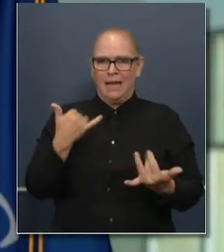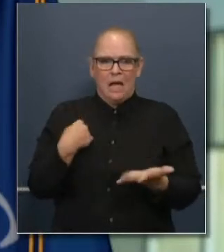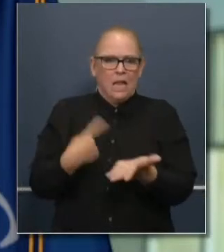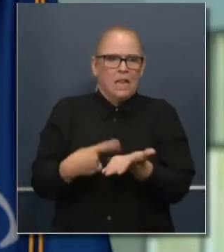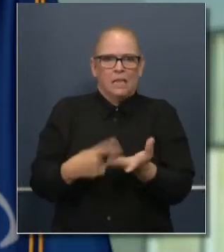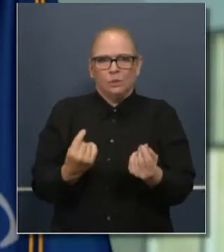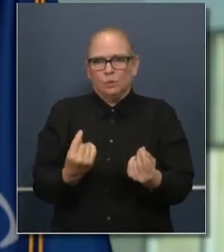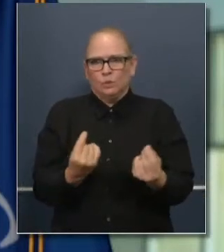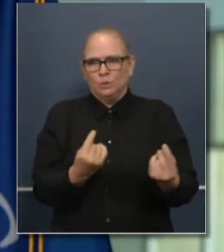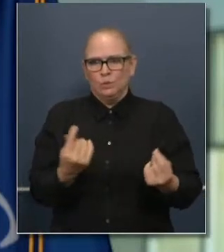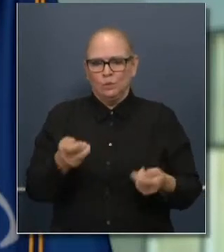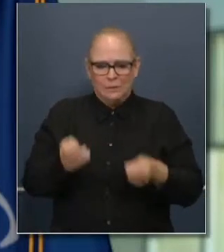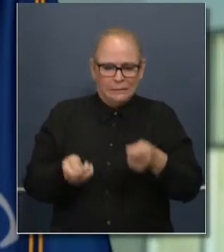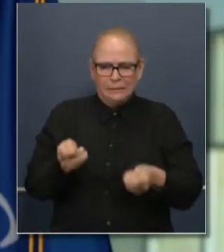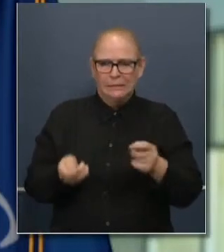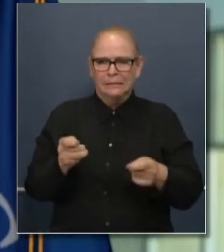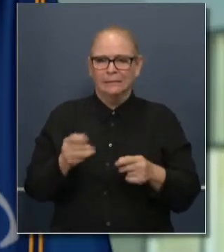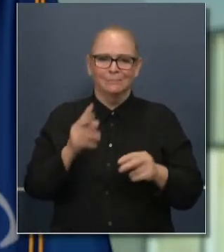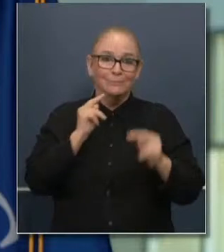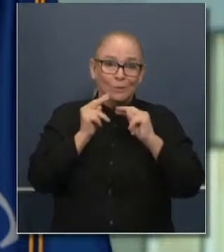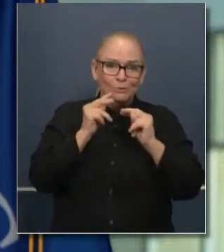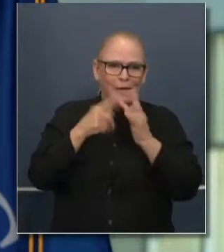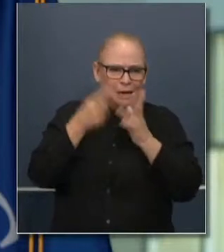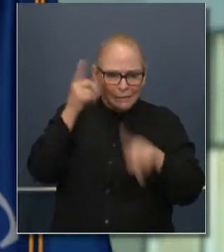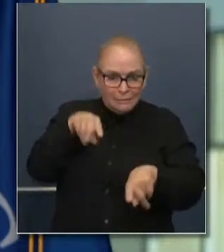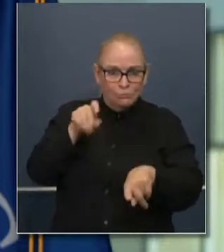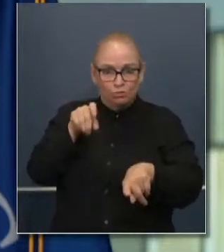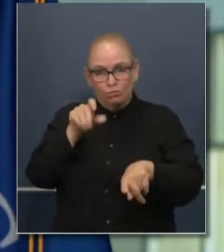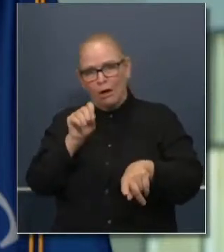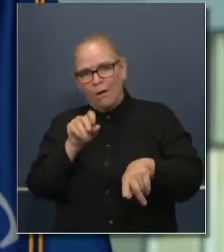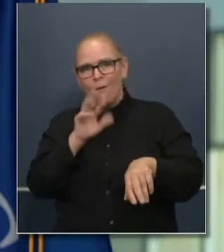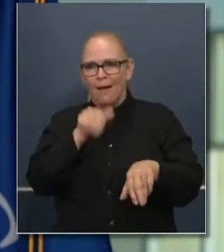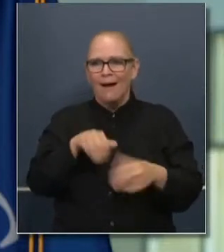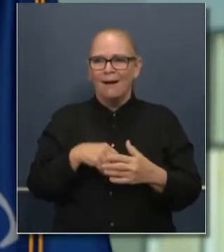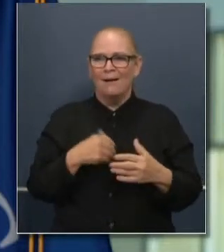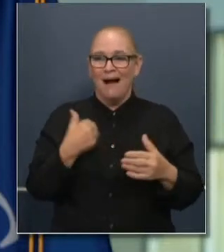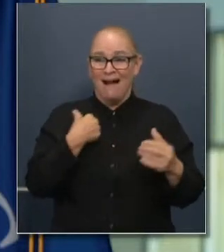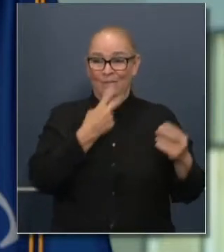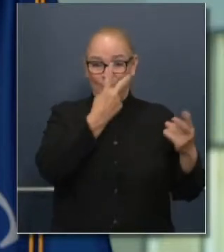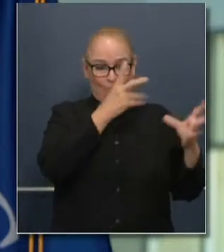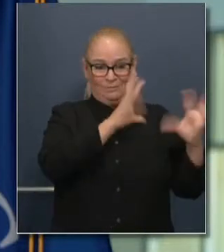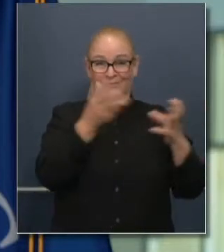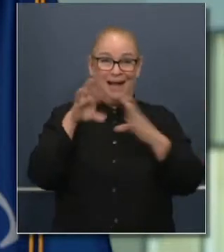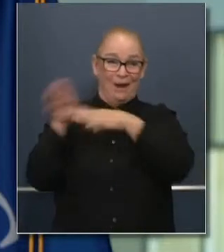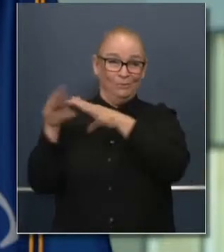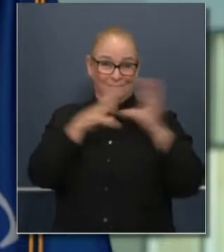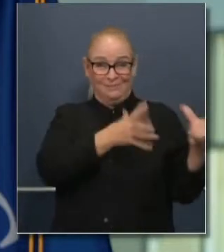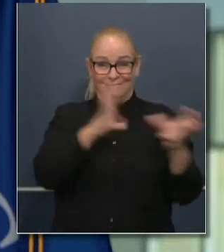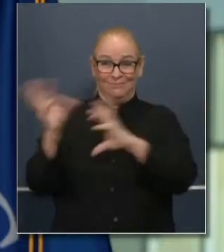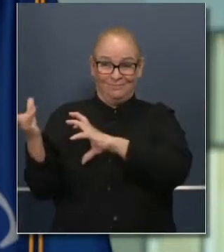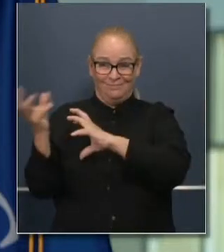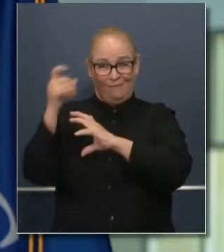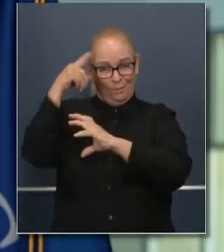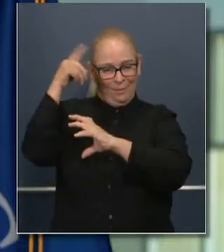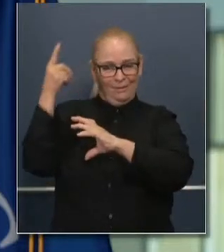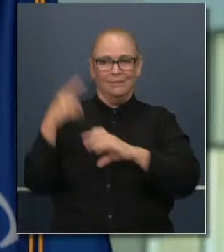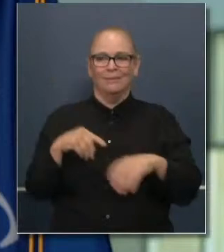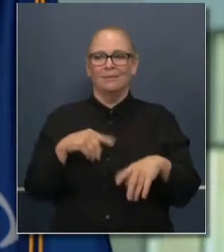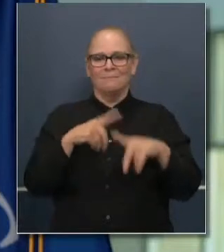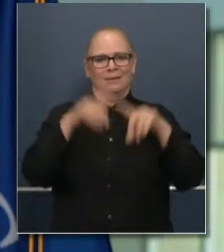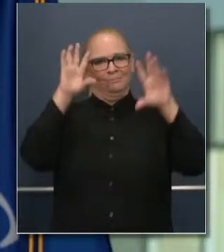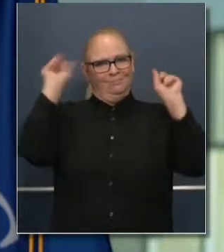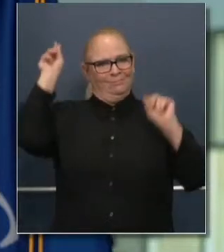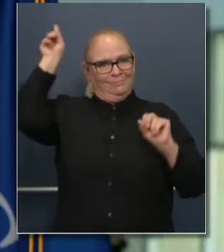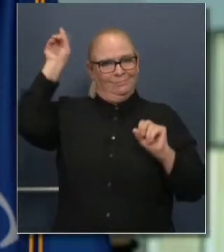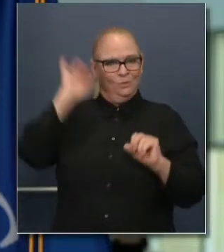discussed, and negotiated not only among the two houses, but also with the administration. I don't want to get